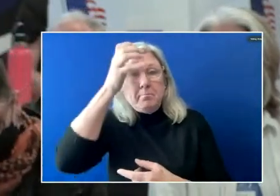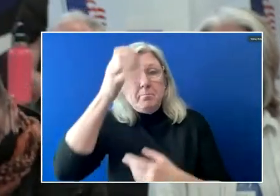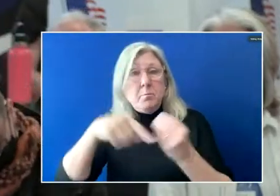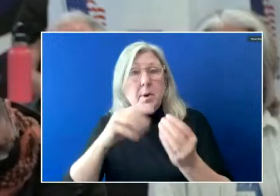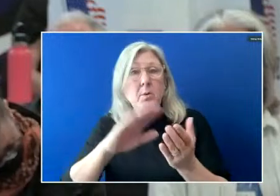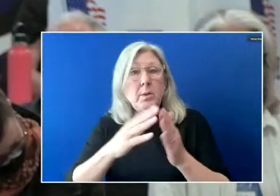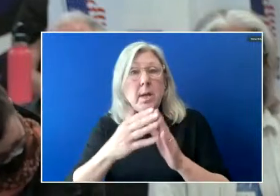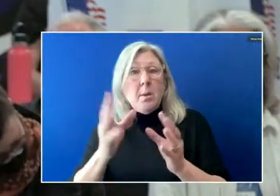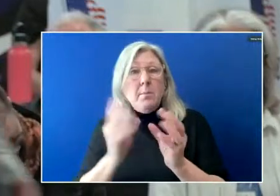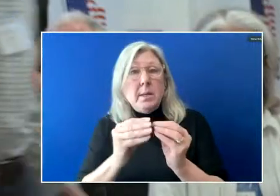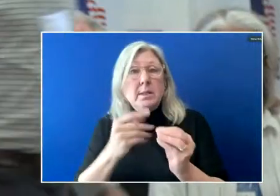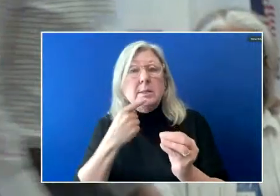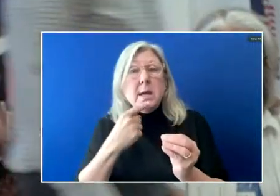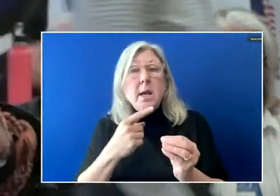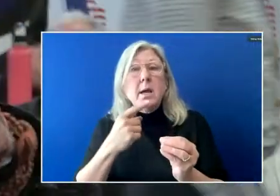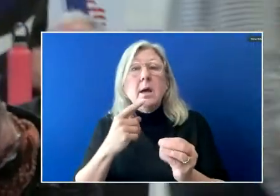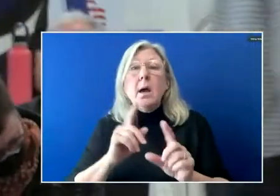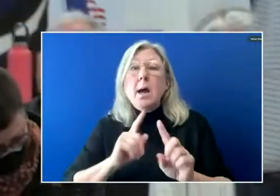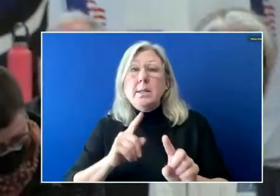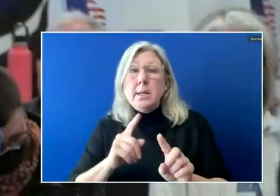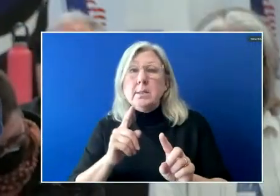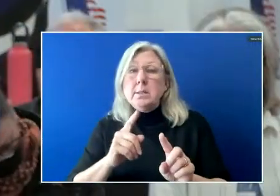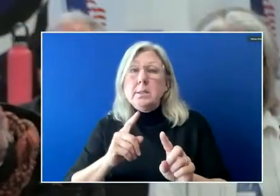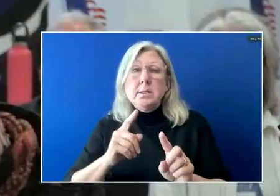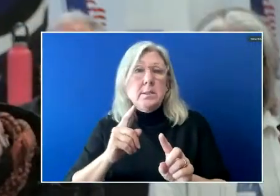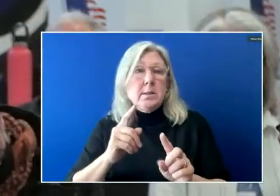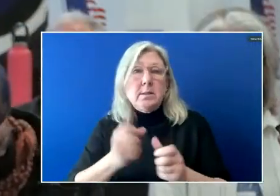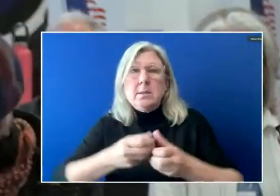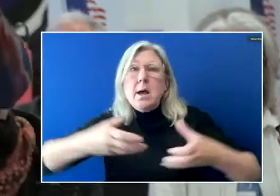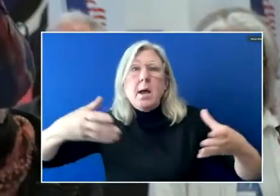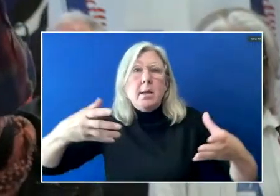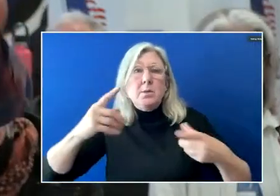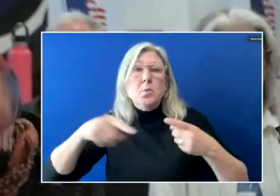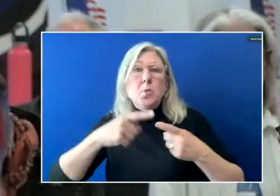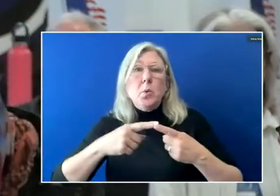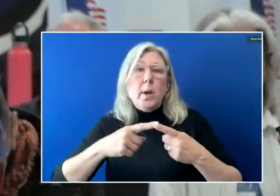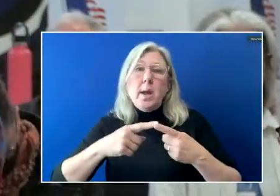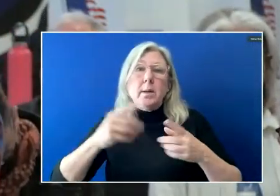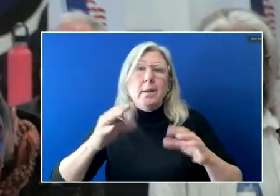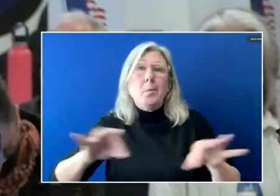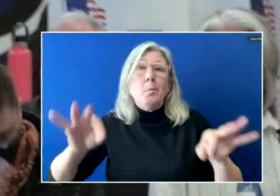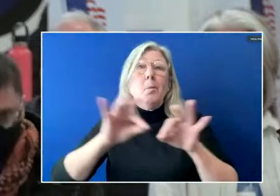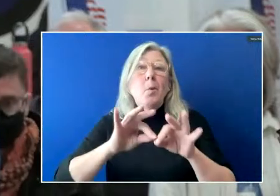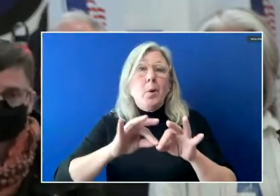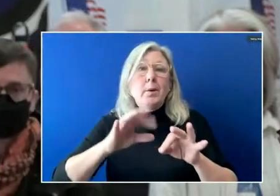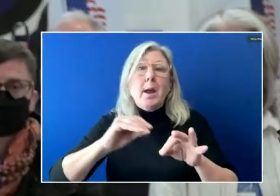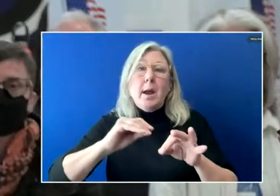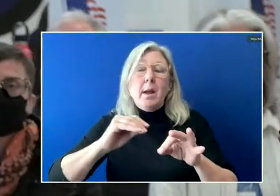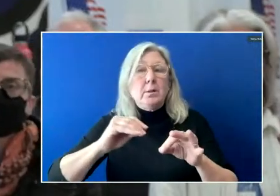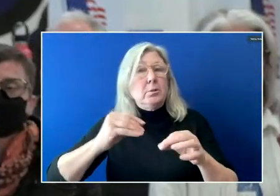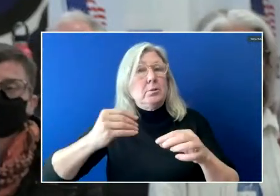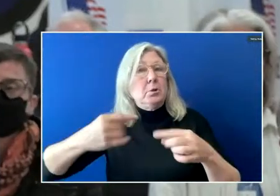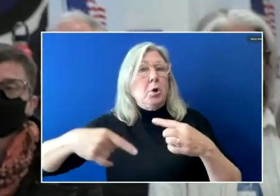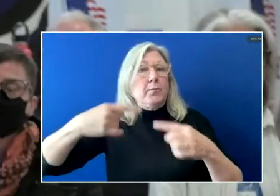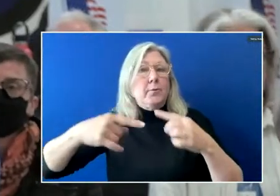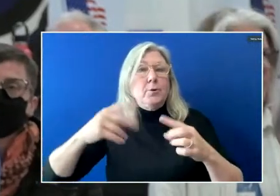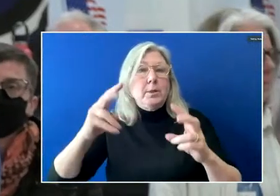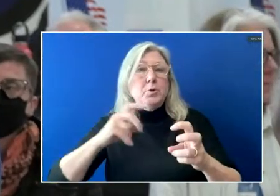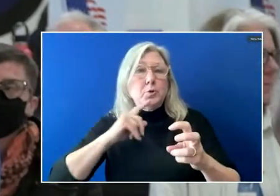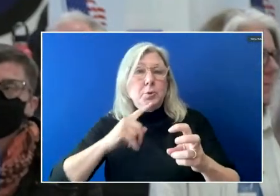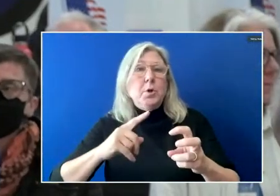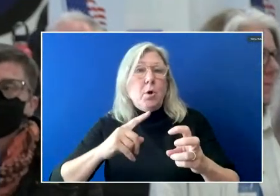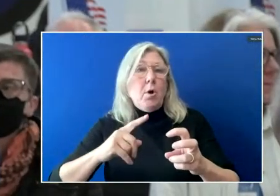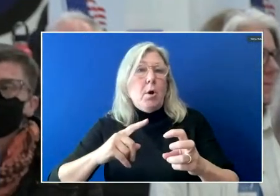highest when important and controversial issues are at stake now therefore be it resolved that we